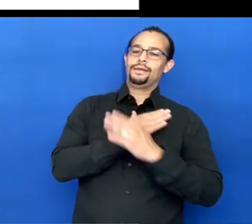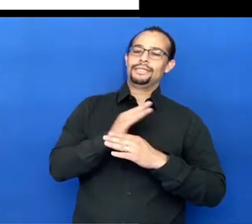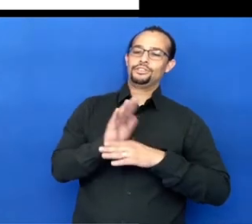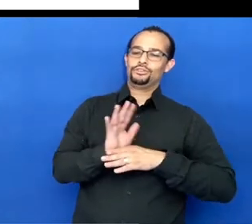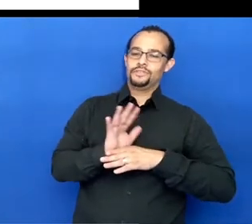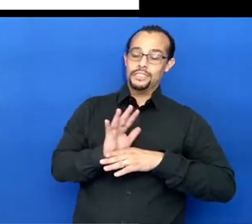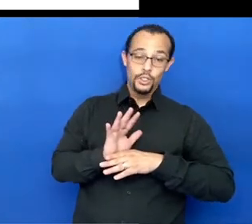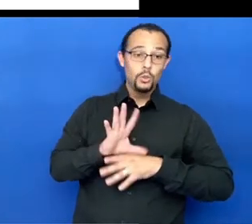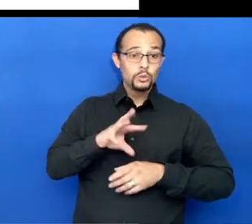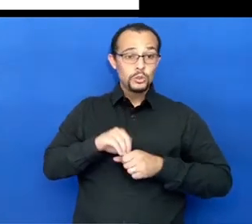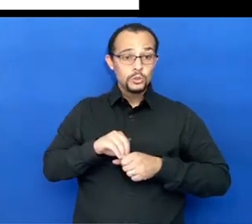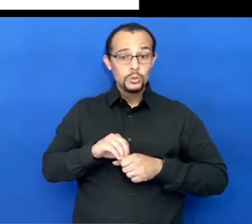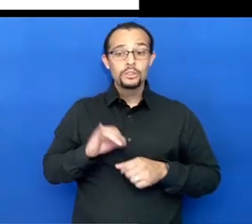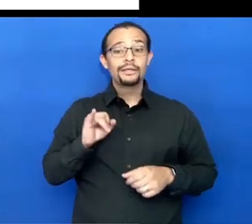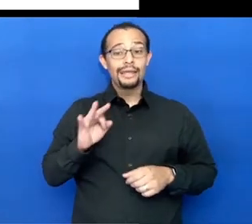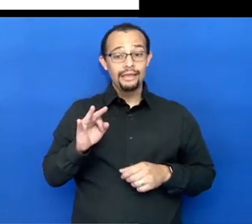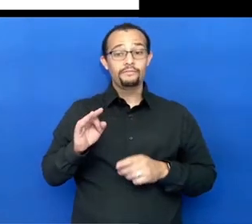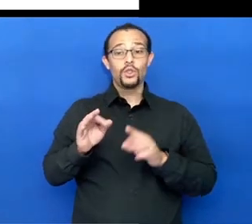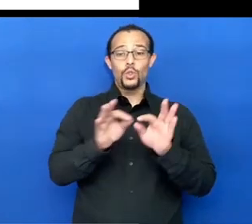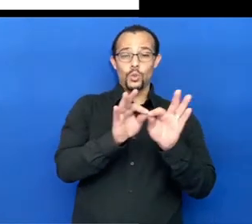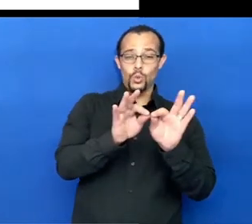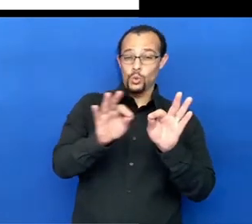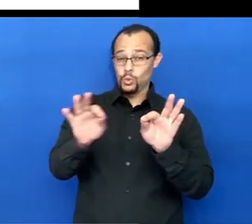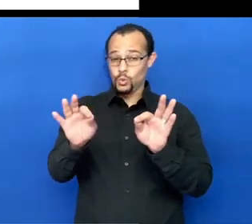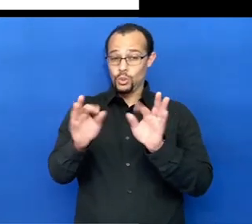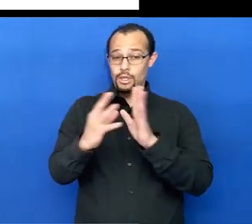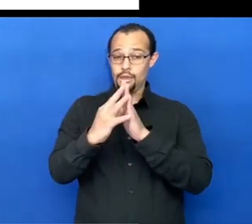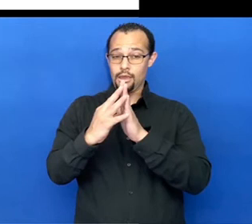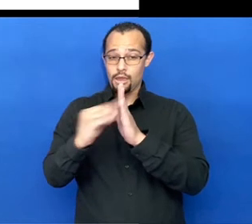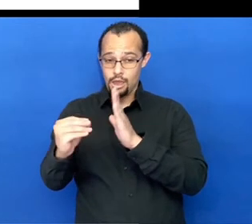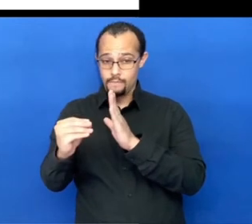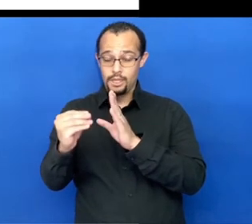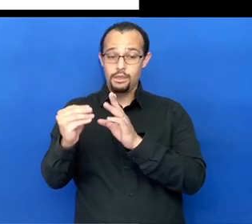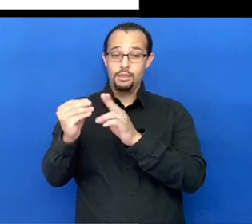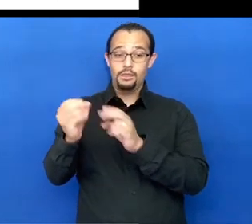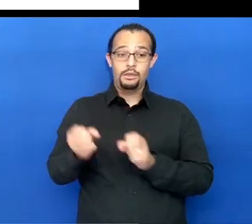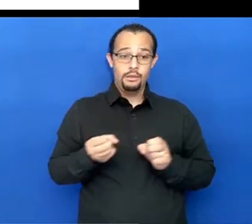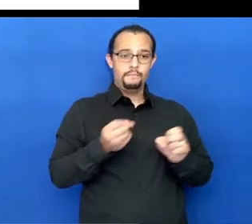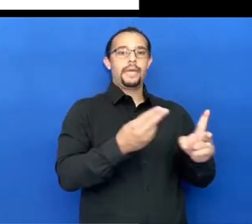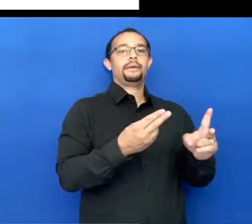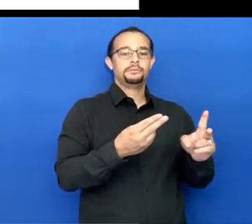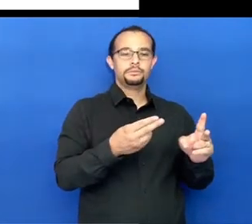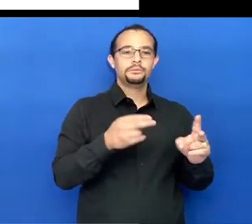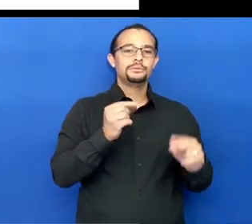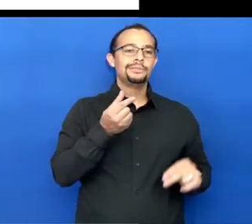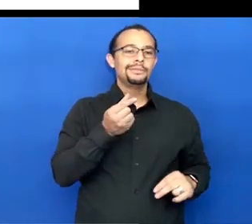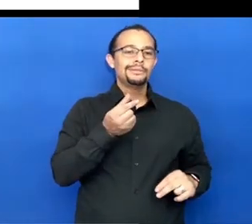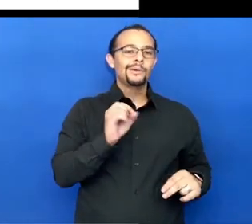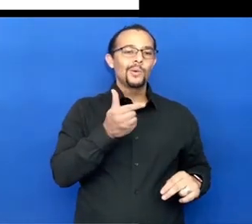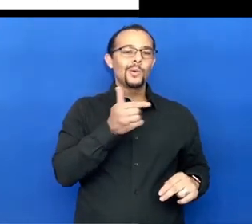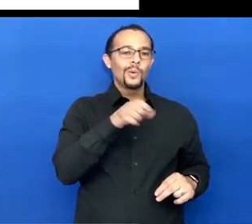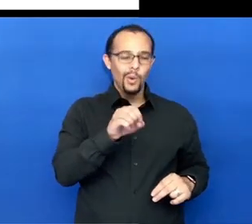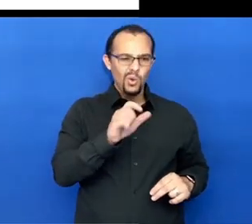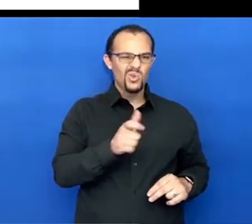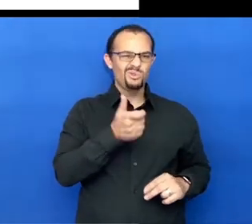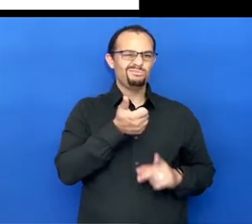This is a really cute relaxation video we want to include. If you copy and paste this